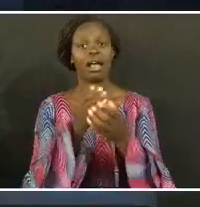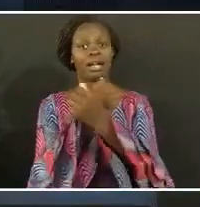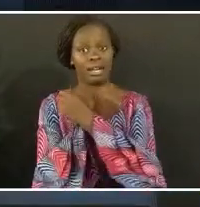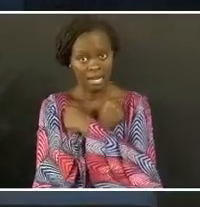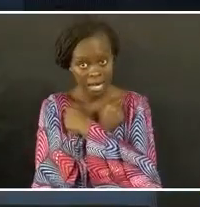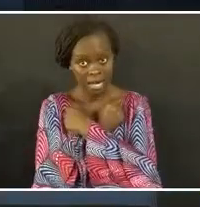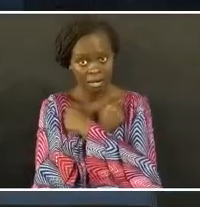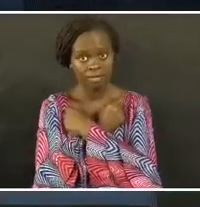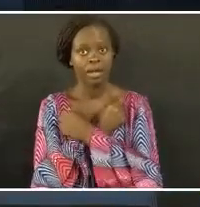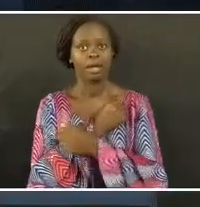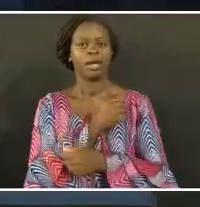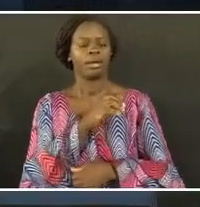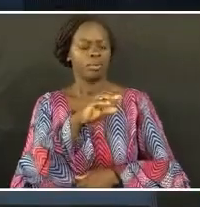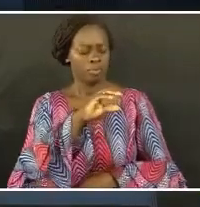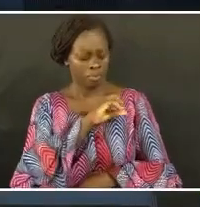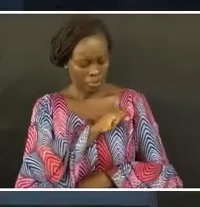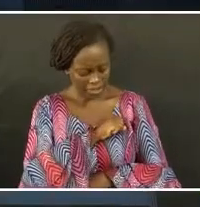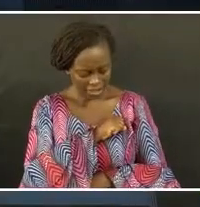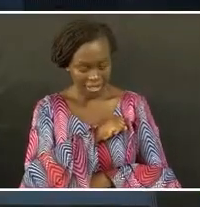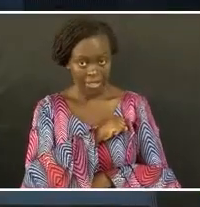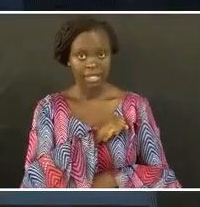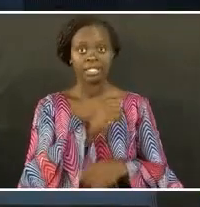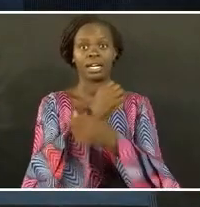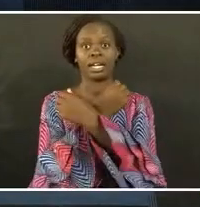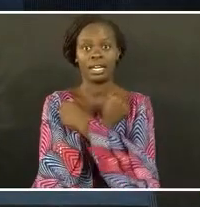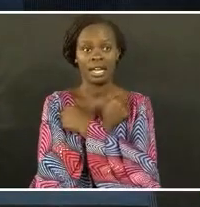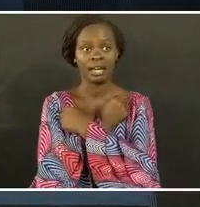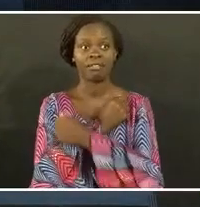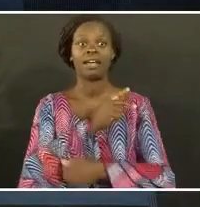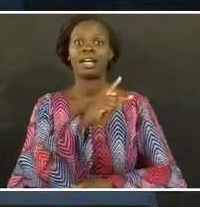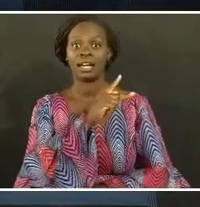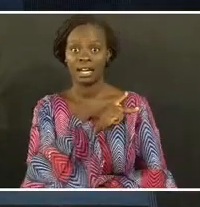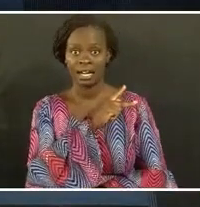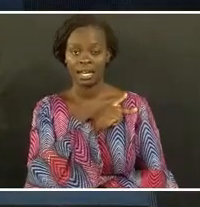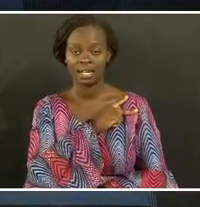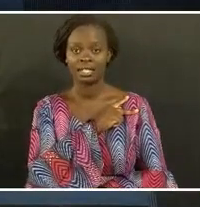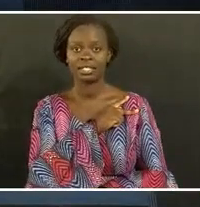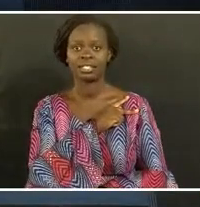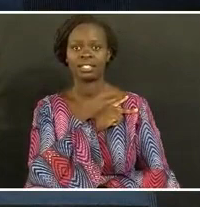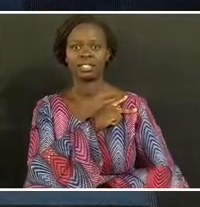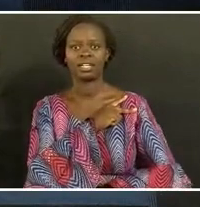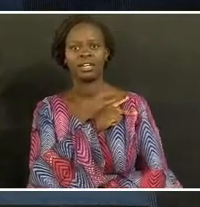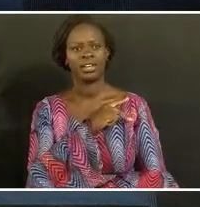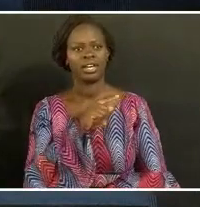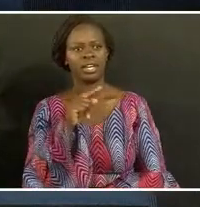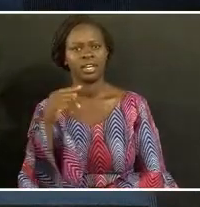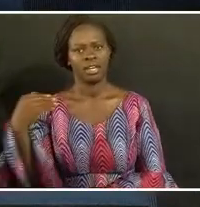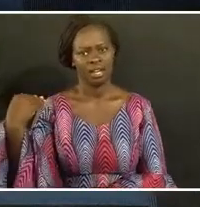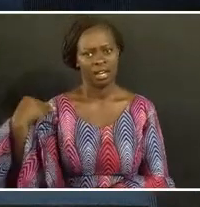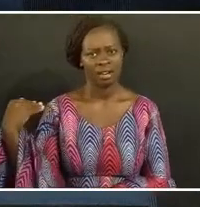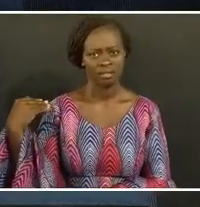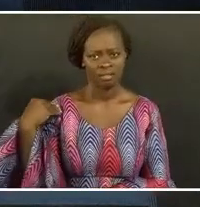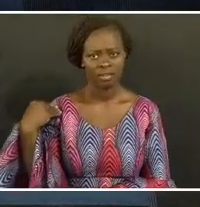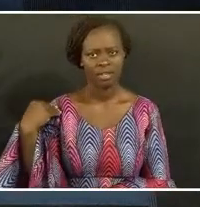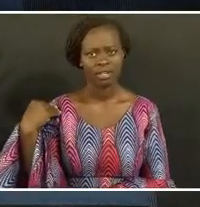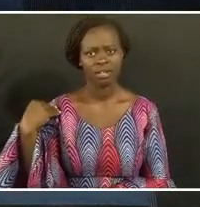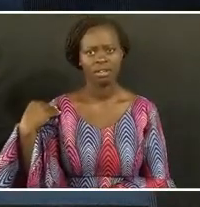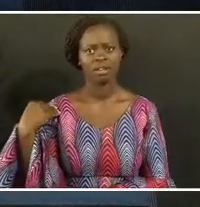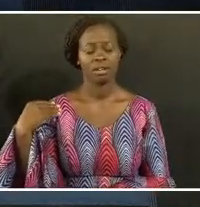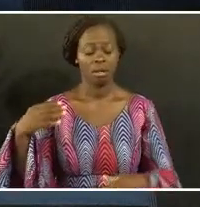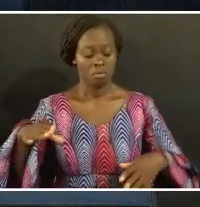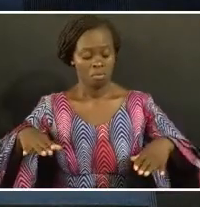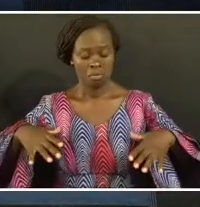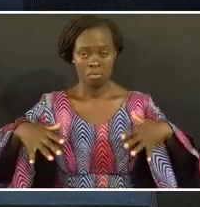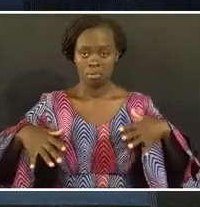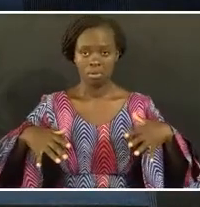is patient. Love is kind. It does not envy. It does not boast.